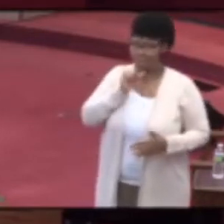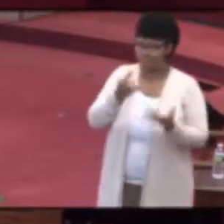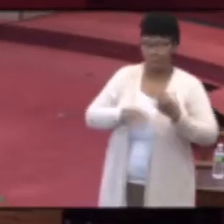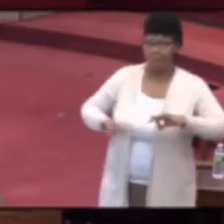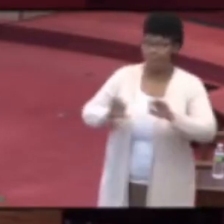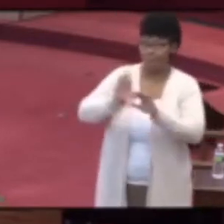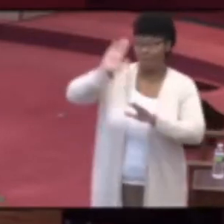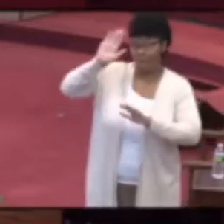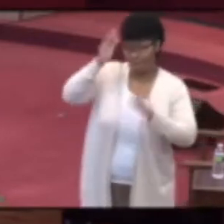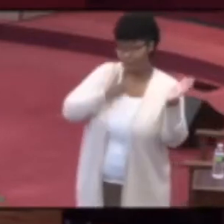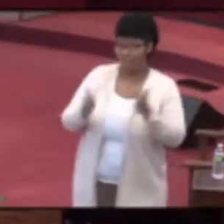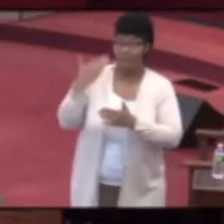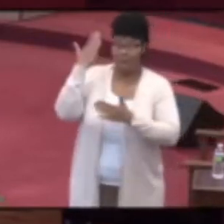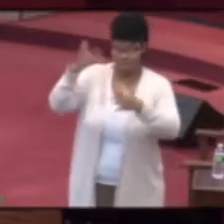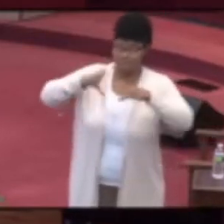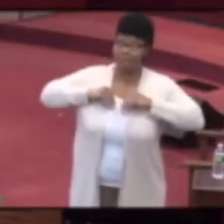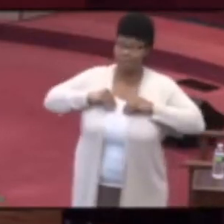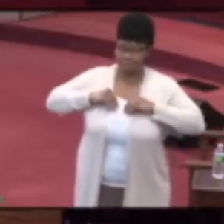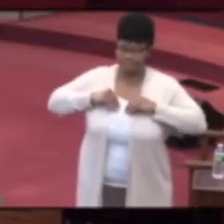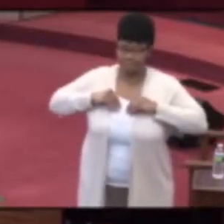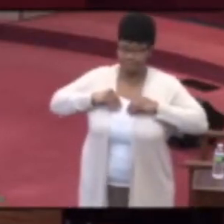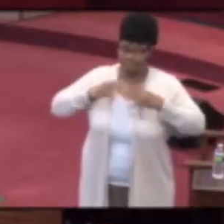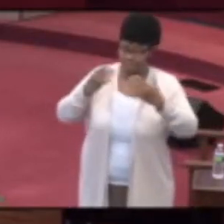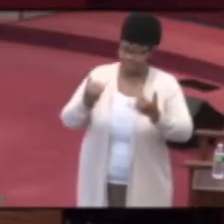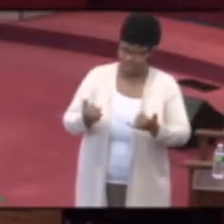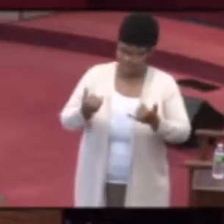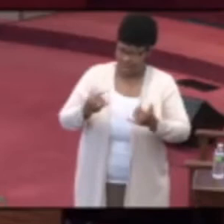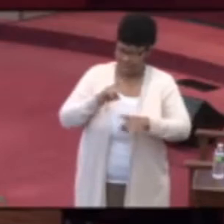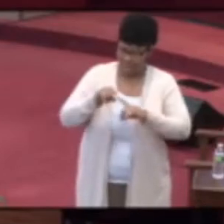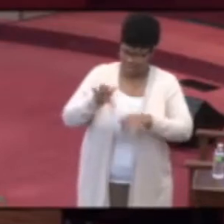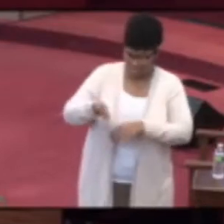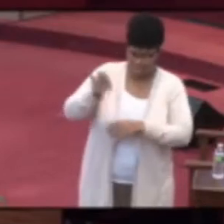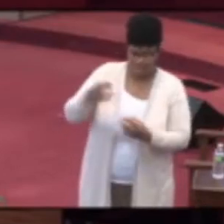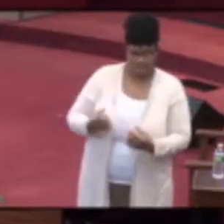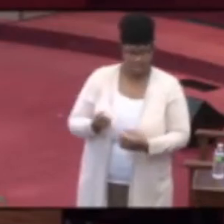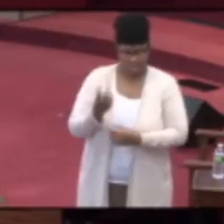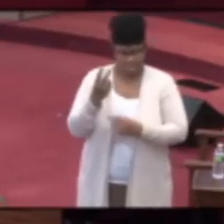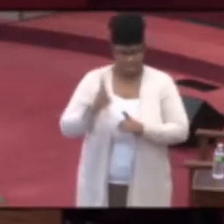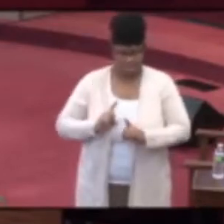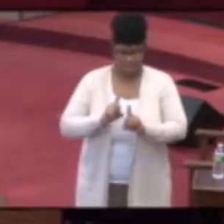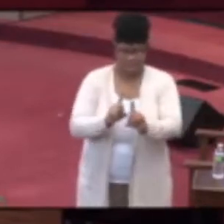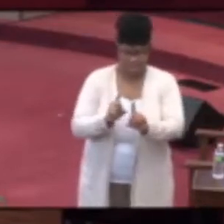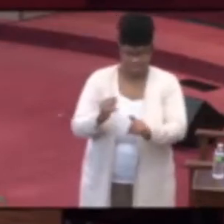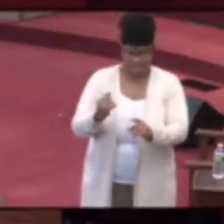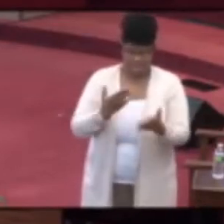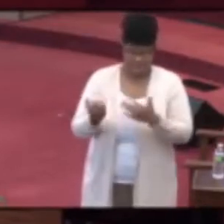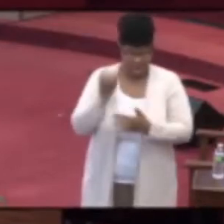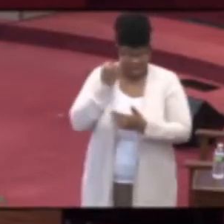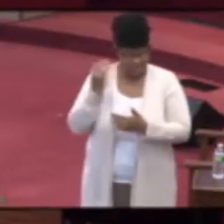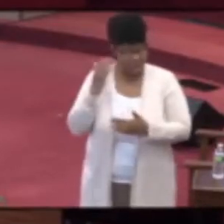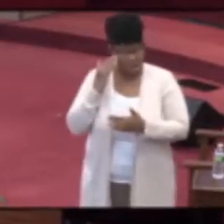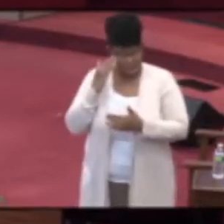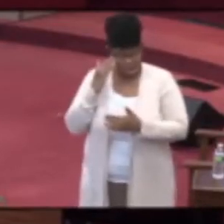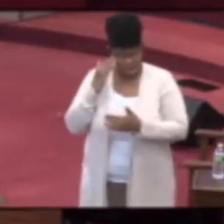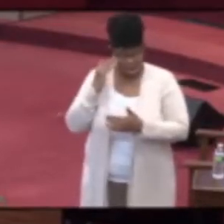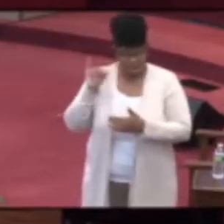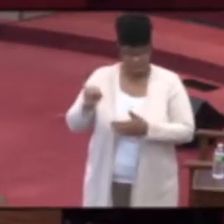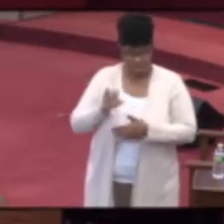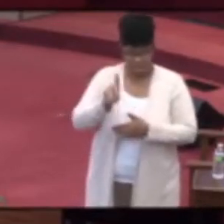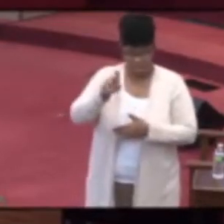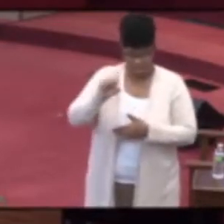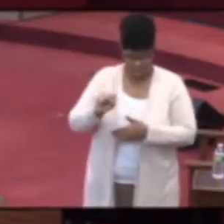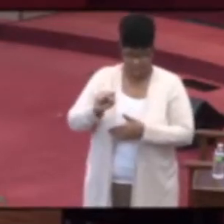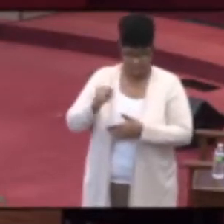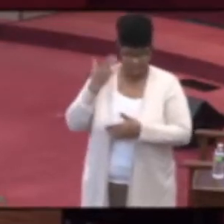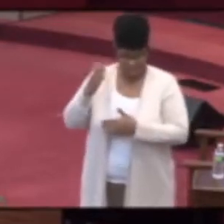but your will be done. So this early selection, even if with full revelation of Judas's inner contradictions, it